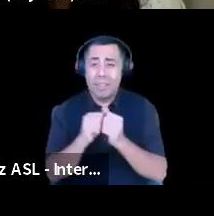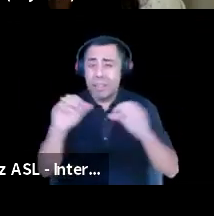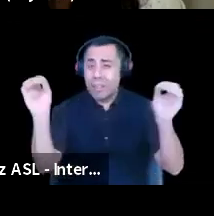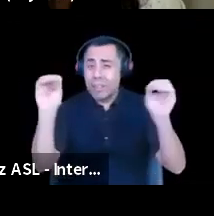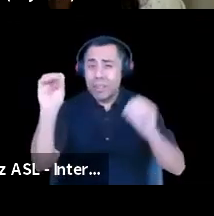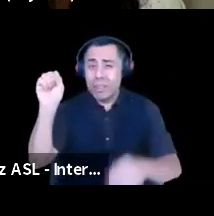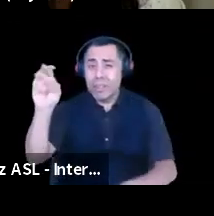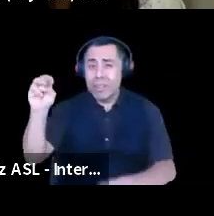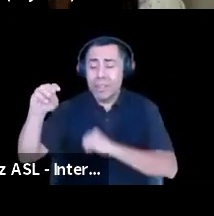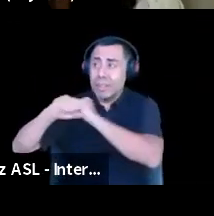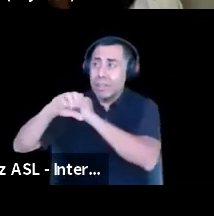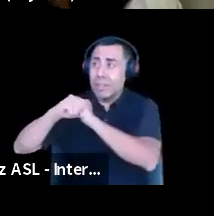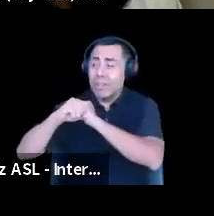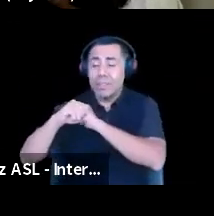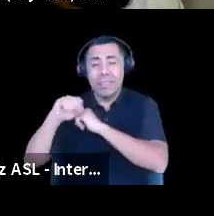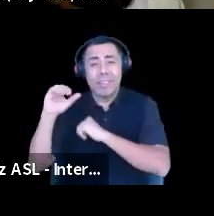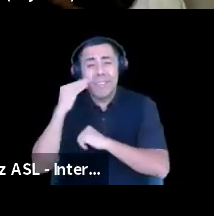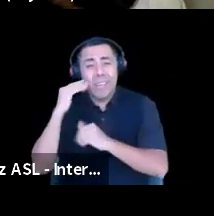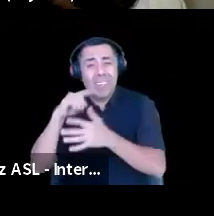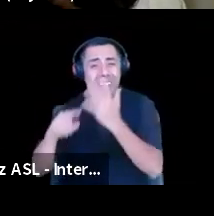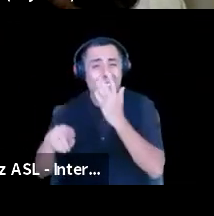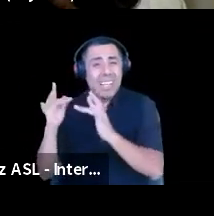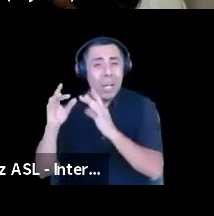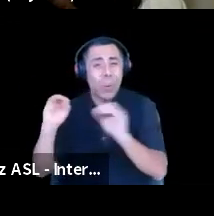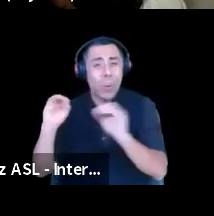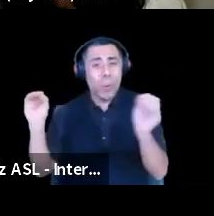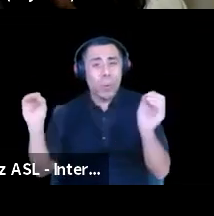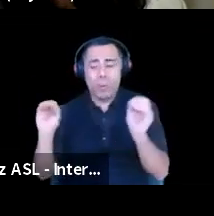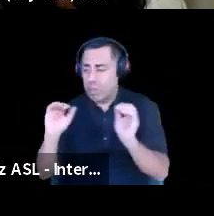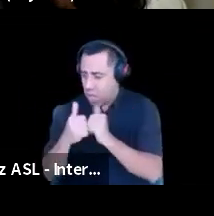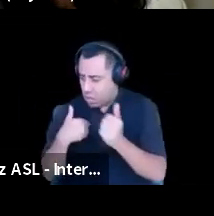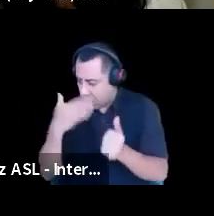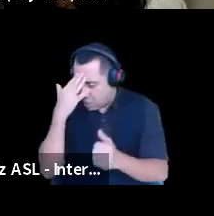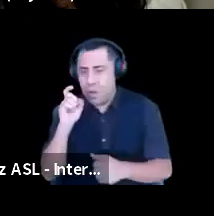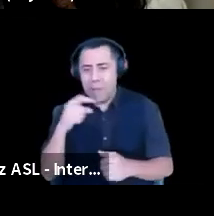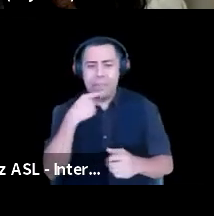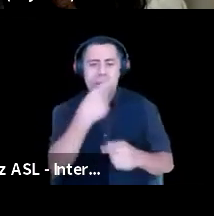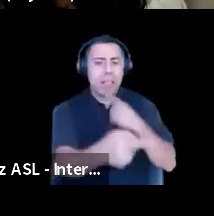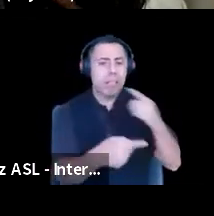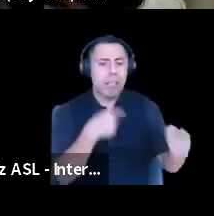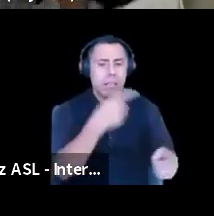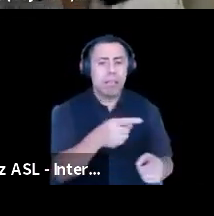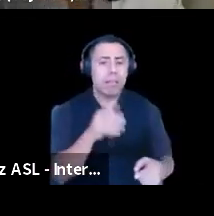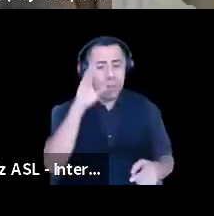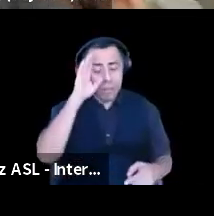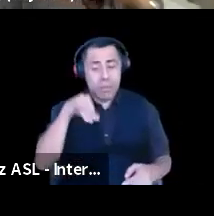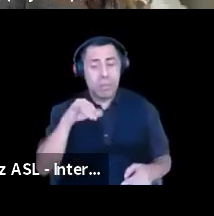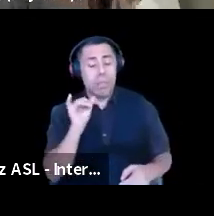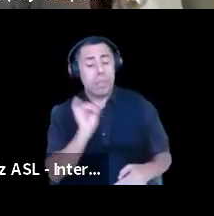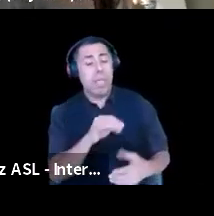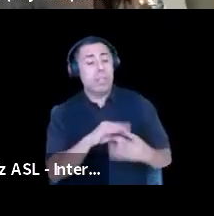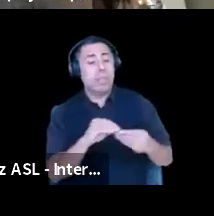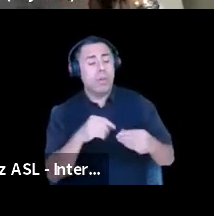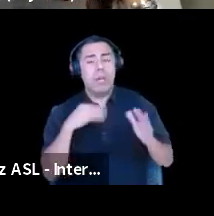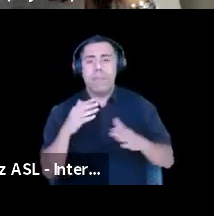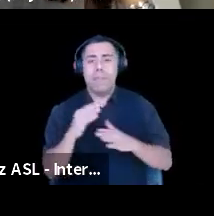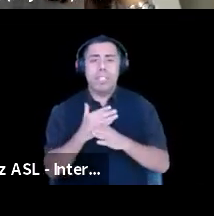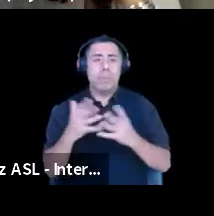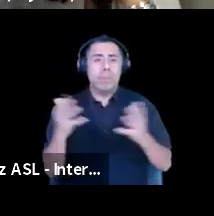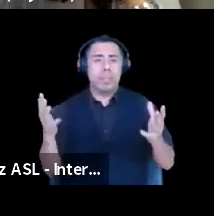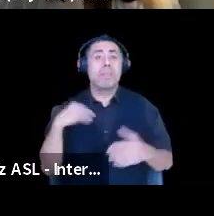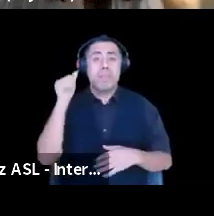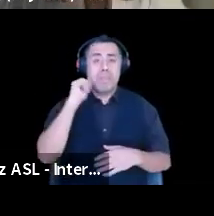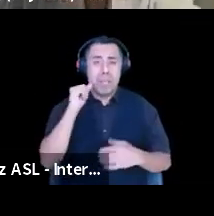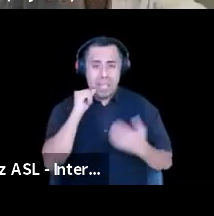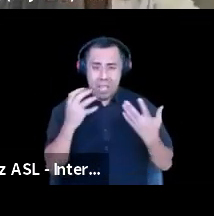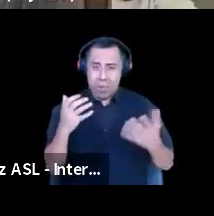to tell them. And so this was a story that nobody, we haven't shared this as much, although my aunt, she really wants to share it. She just doesn't articulate it. So this